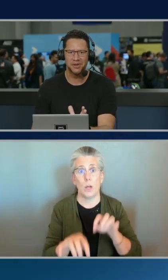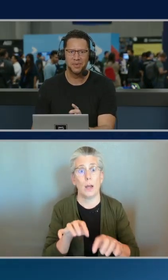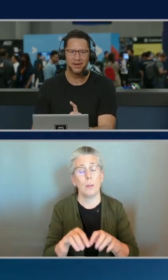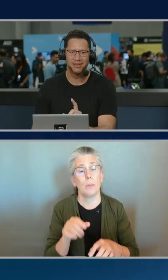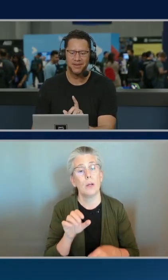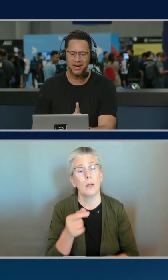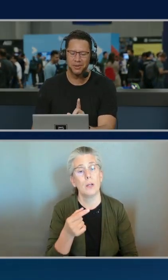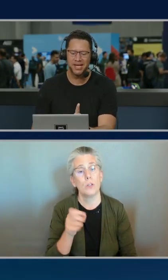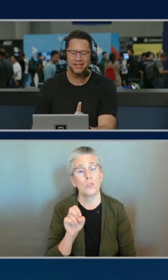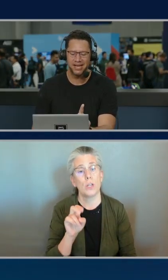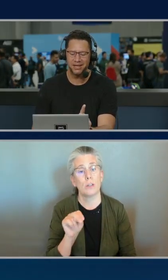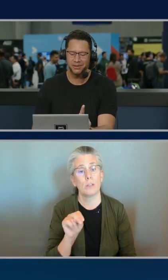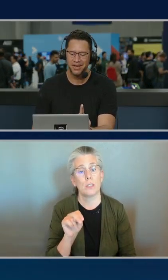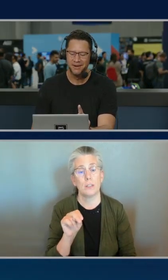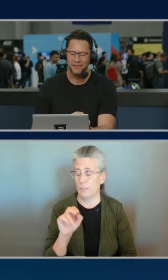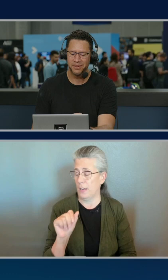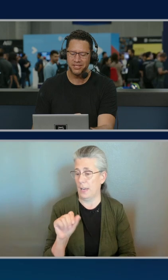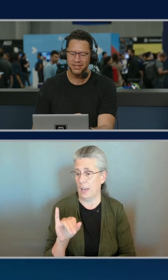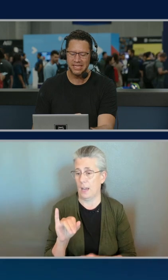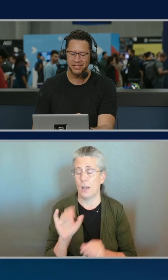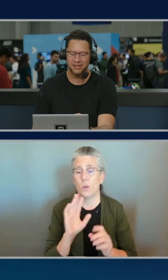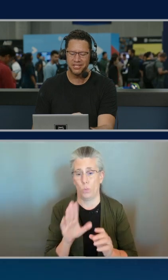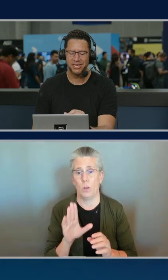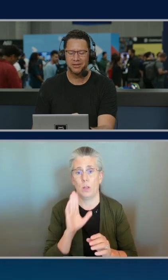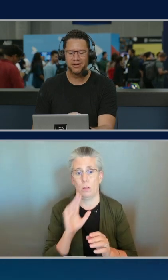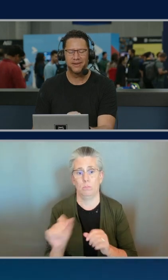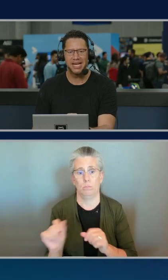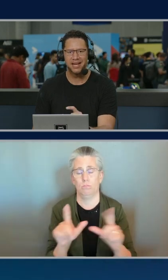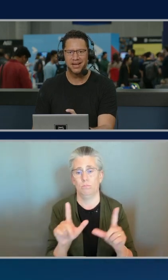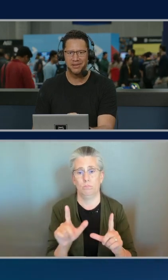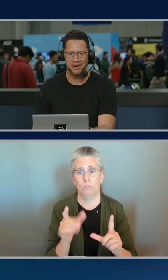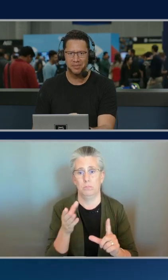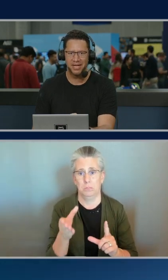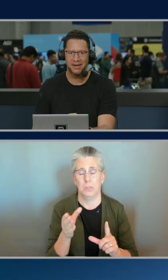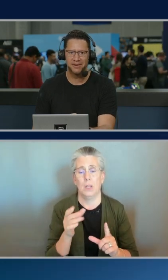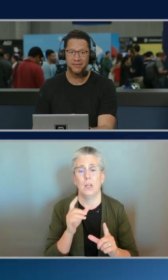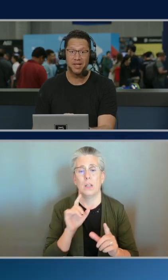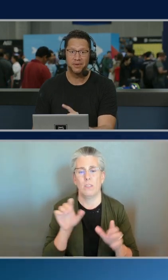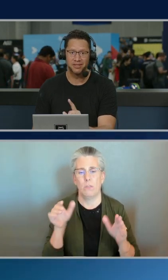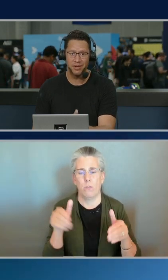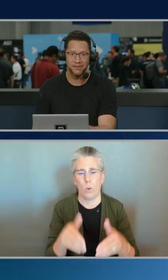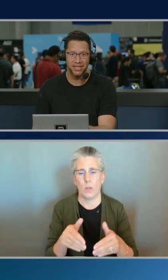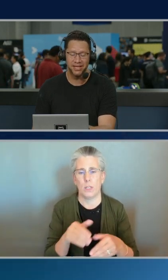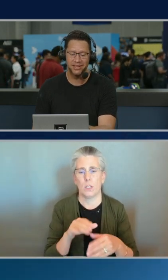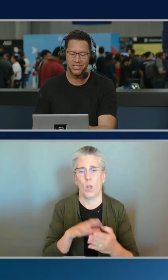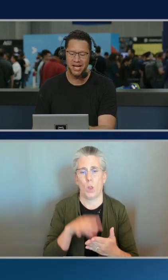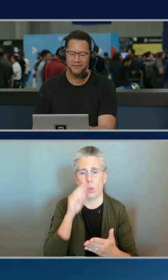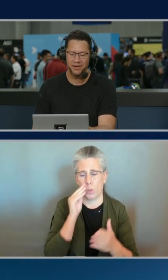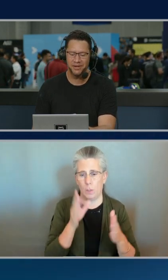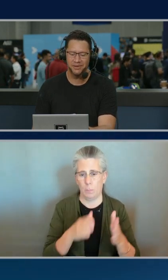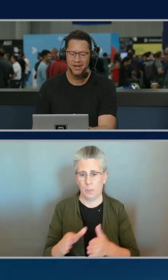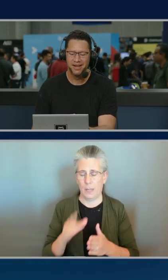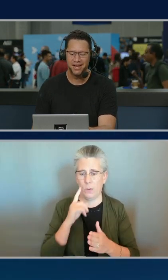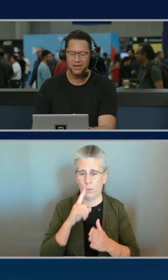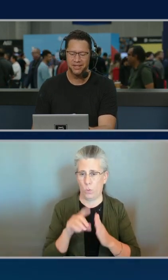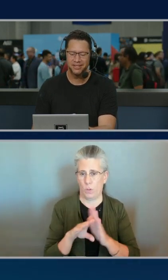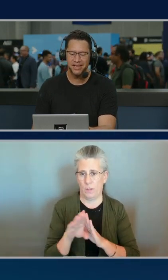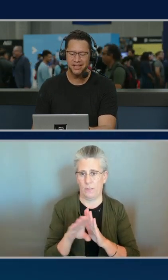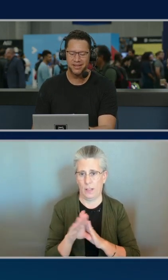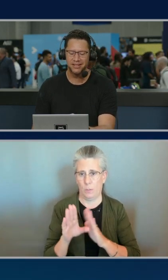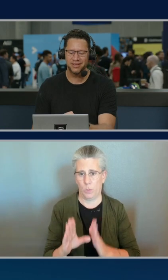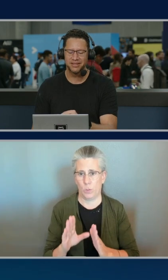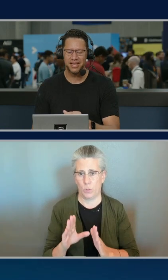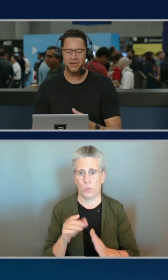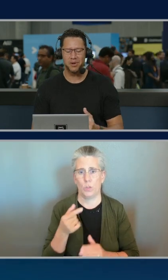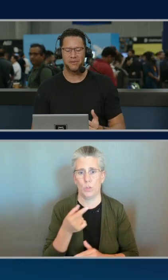for you. But to narrow that down, focus your attention on the generative AI learning plan for developers. We'll have a link in the chat for you, and you can see